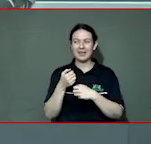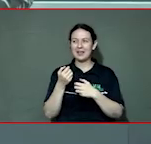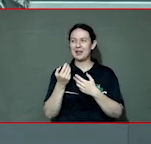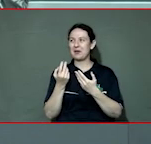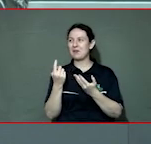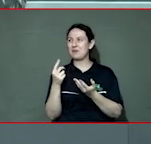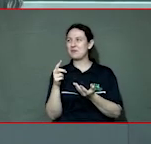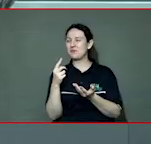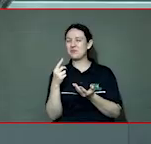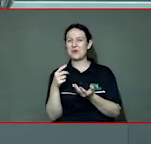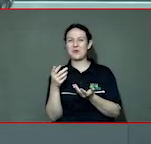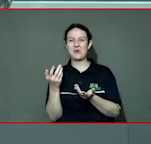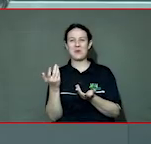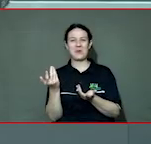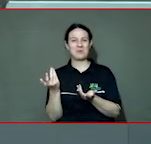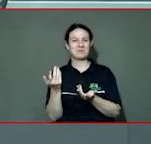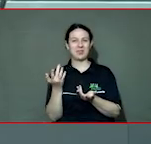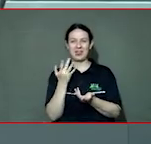for